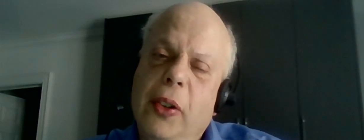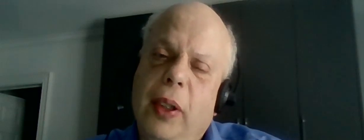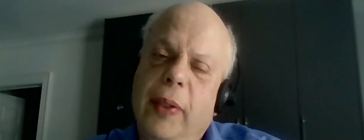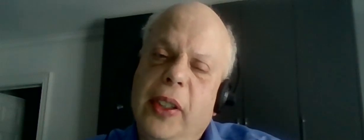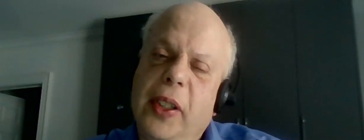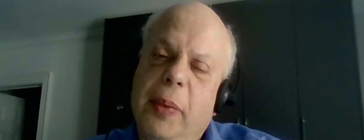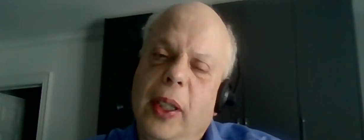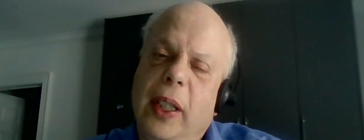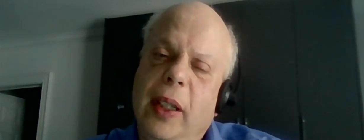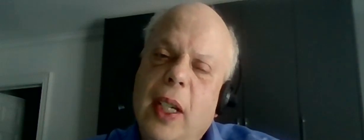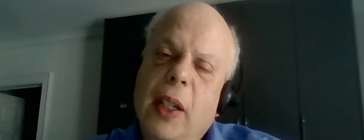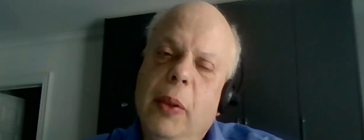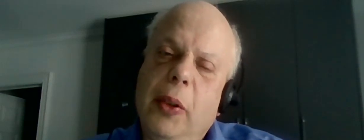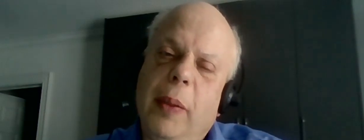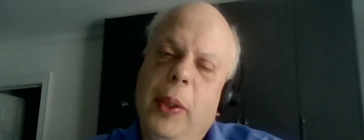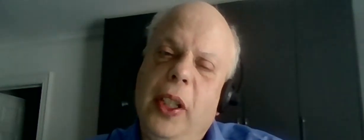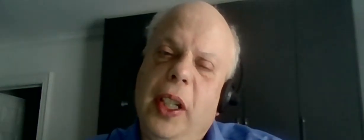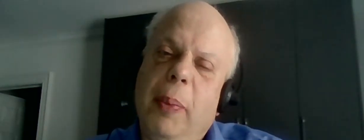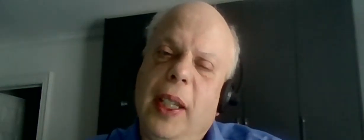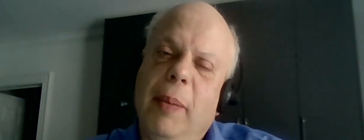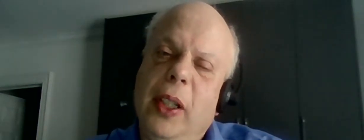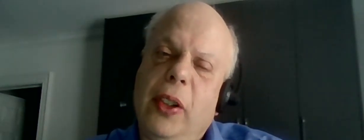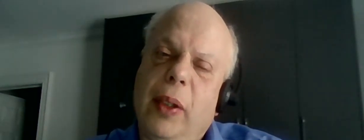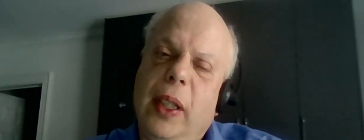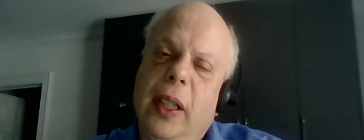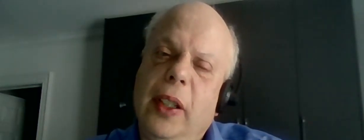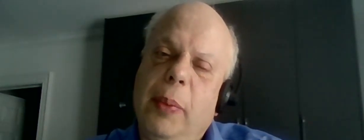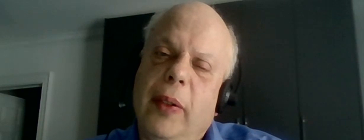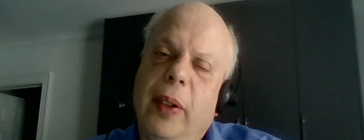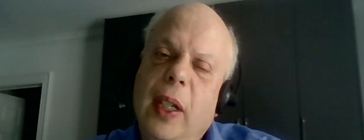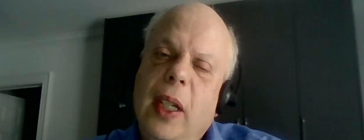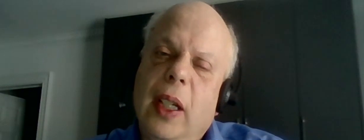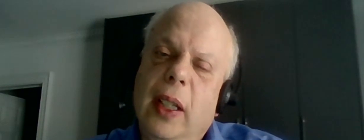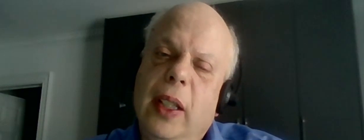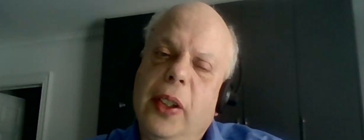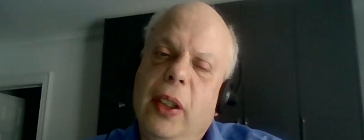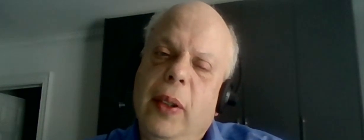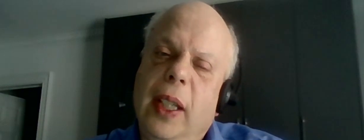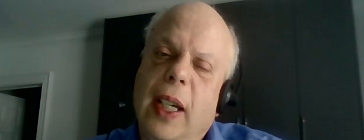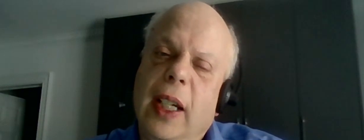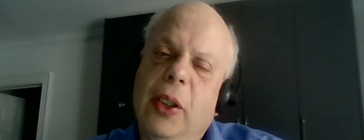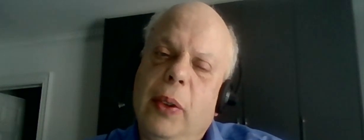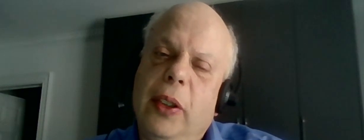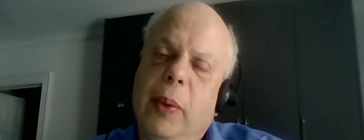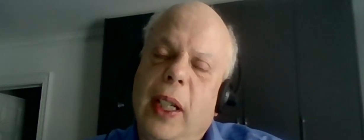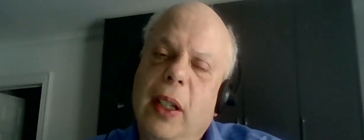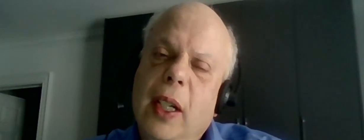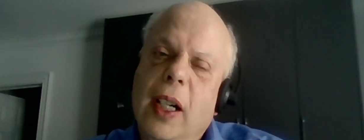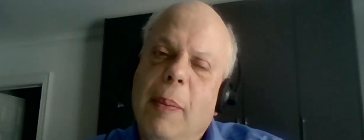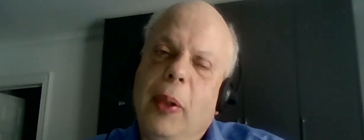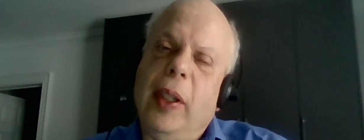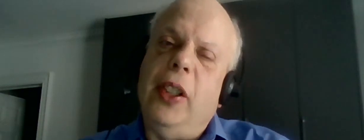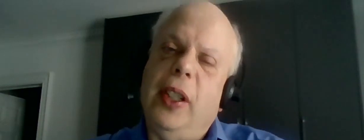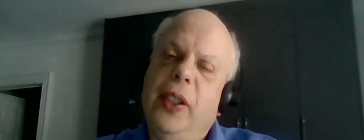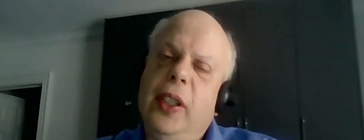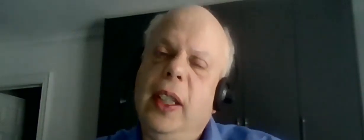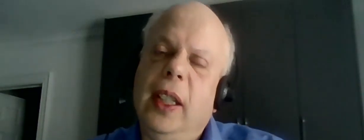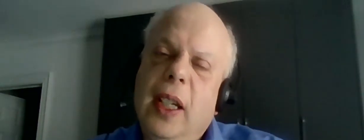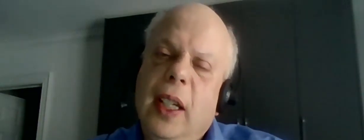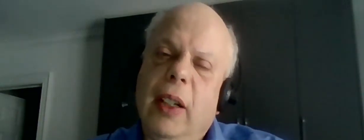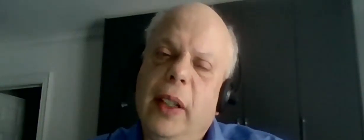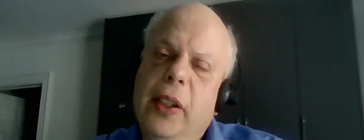the Ministry of Accessibility, which we appreciate, but that ministry is more, doesn't do the actual direct